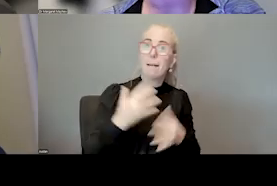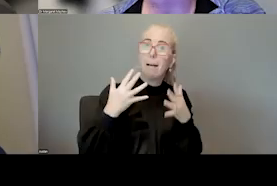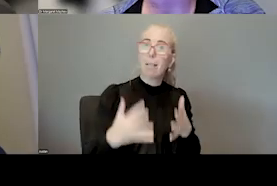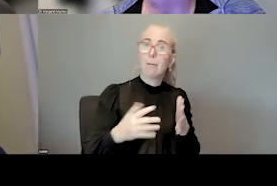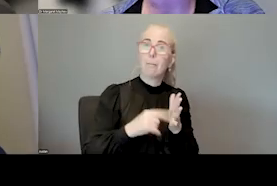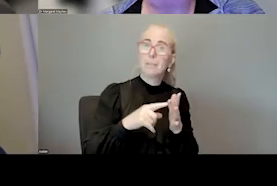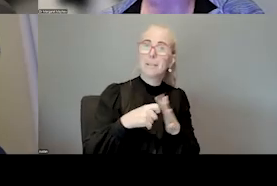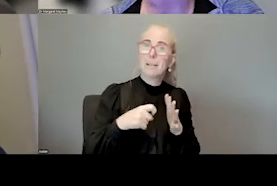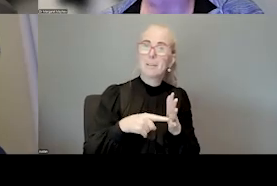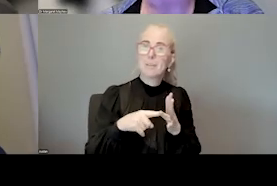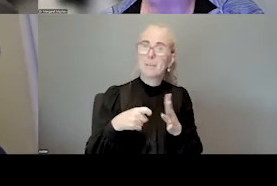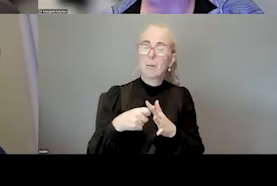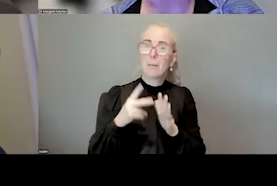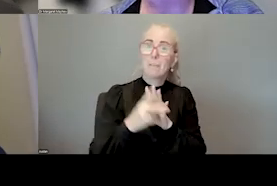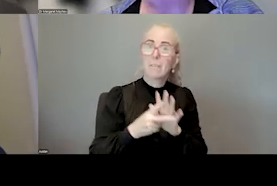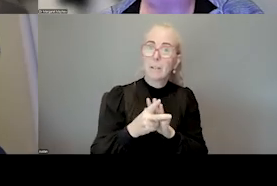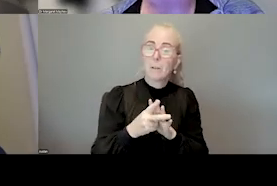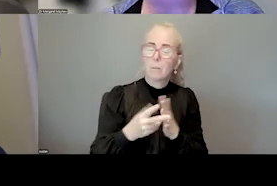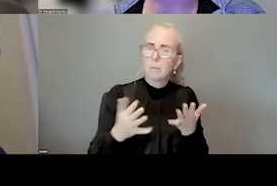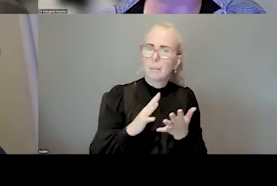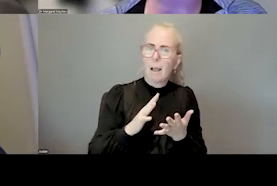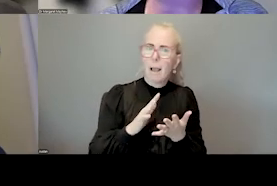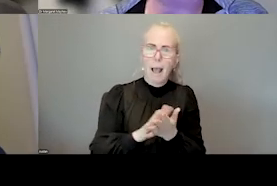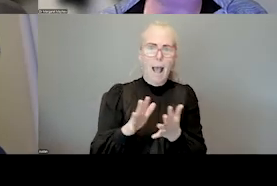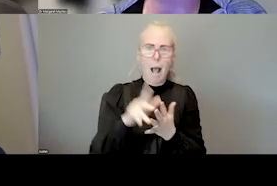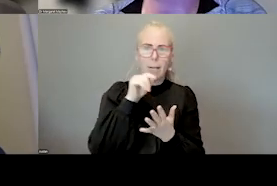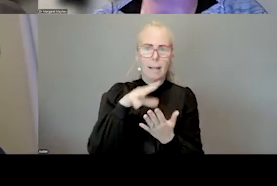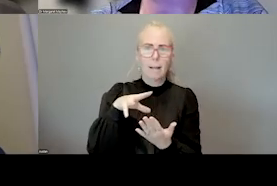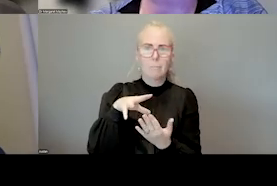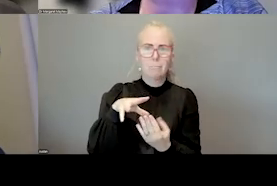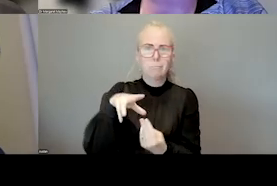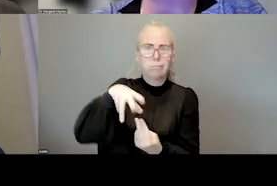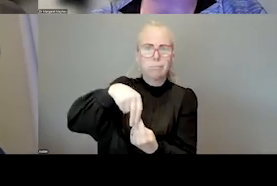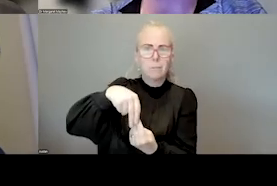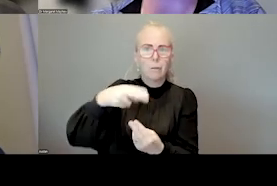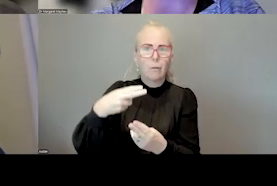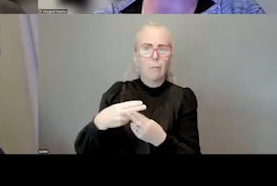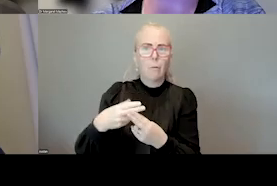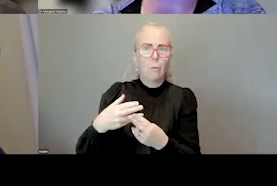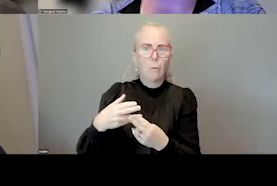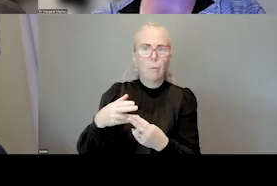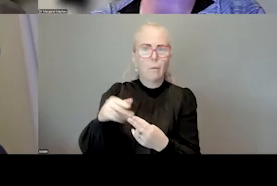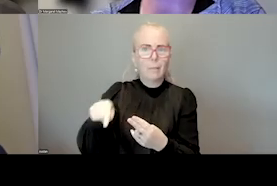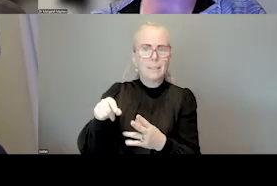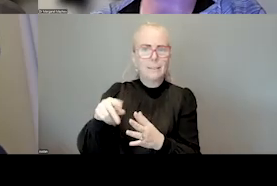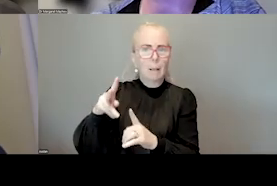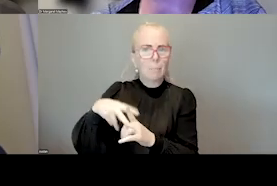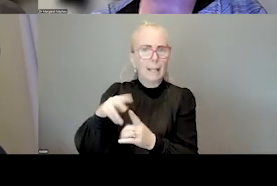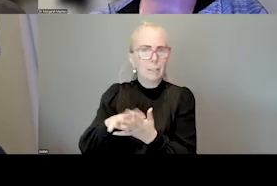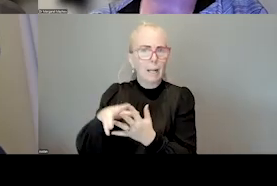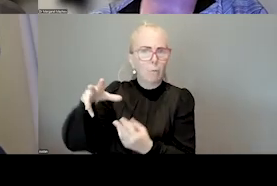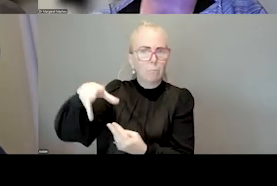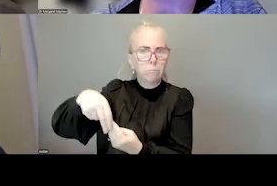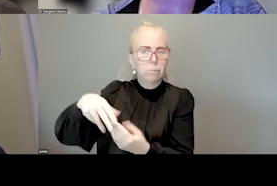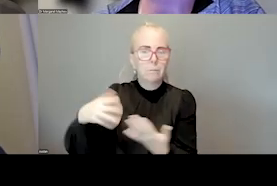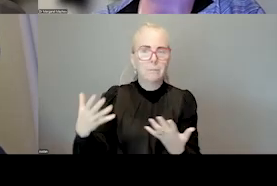and I want to include them. How should I do that? Or I've got lots of Instagram reels which support my work. What should I do? So for